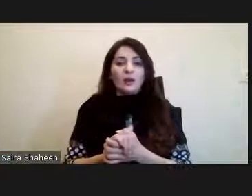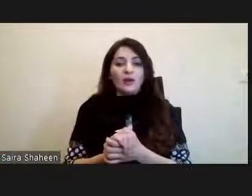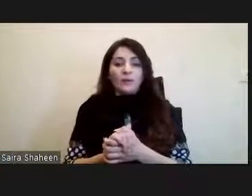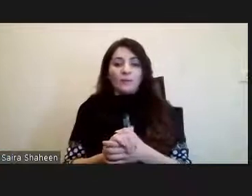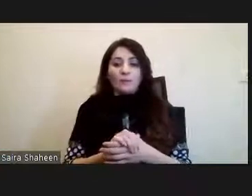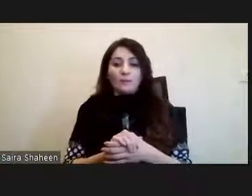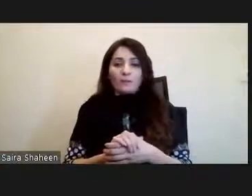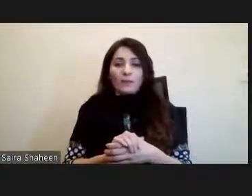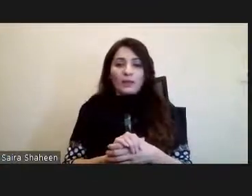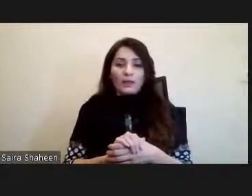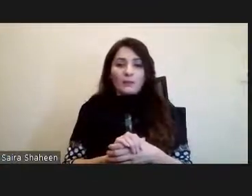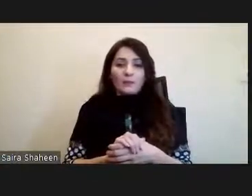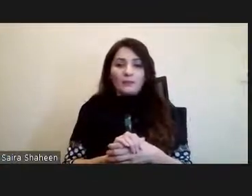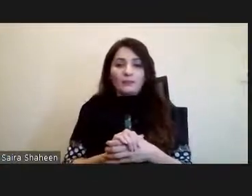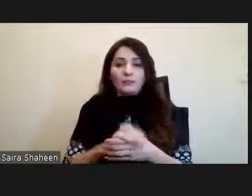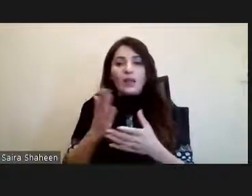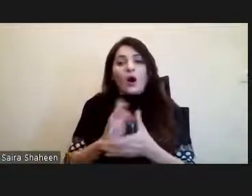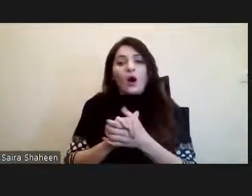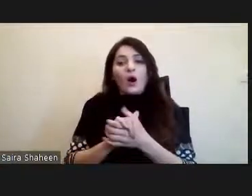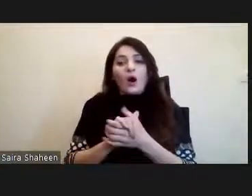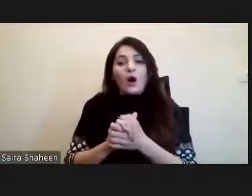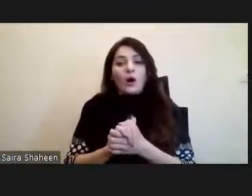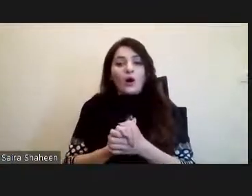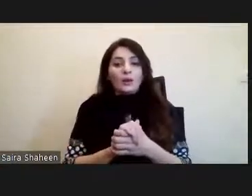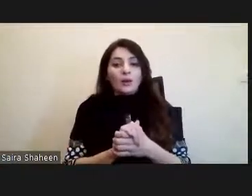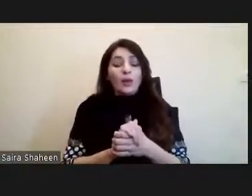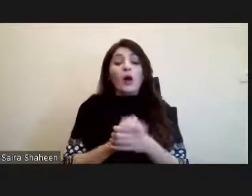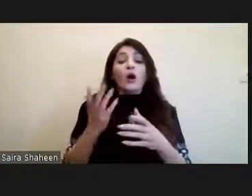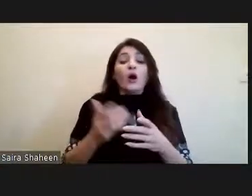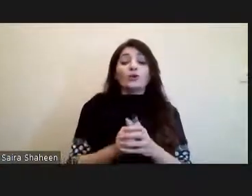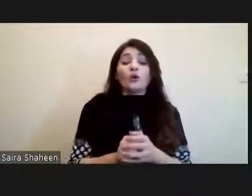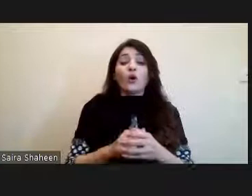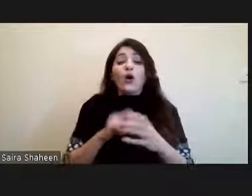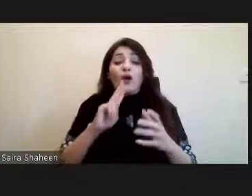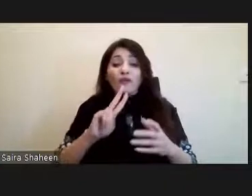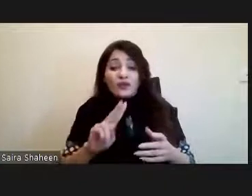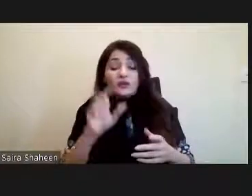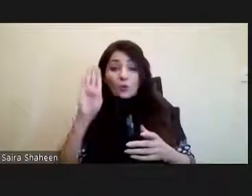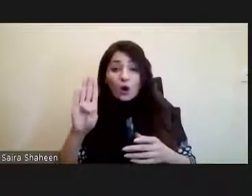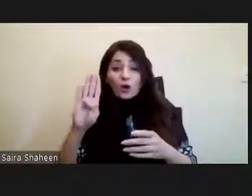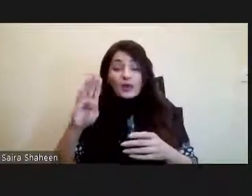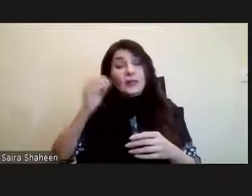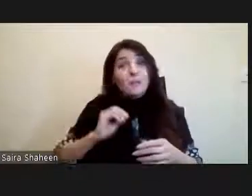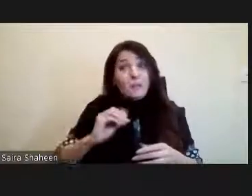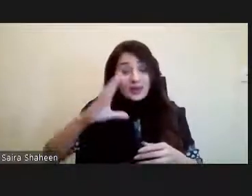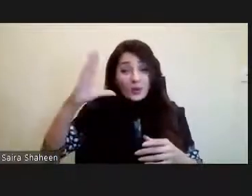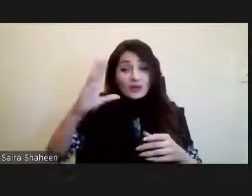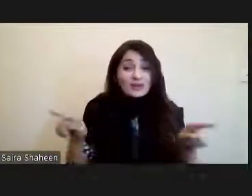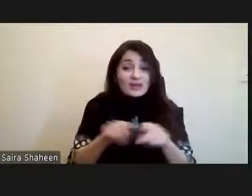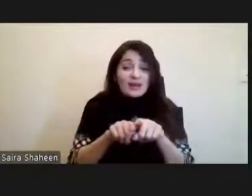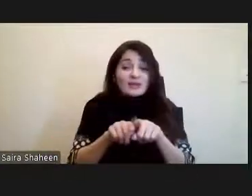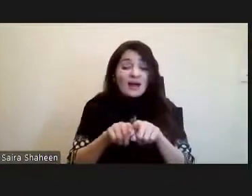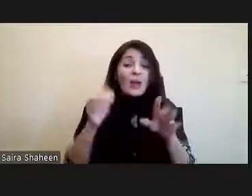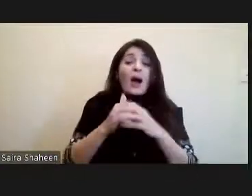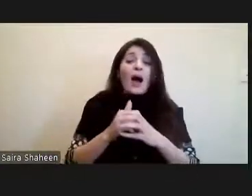live streaming, especially as we've all been learning, working, and staying in touch remotely, we recently introduced auto-generated captions for live